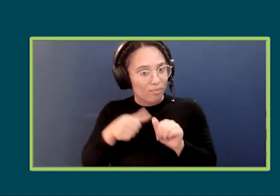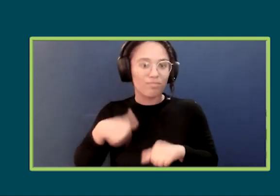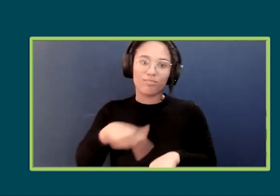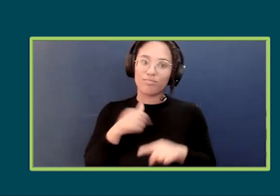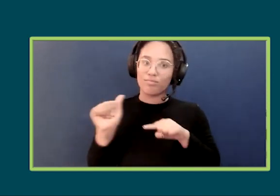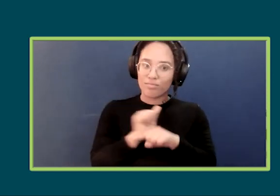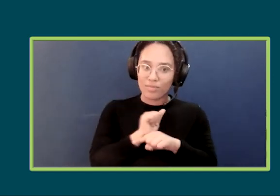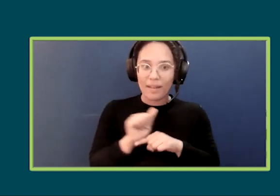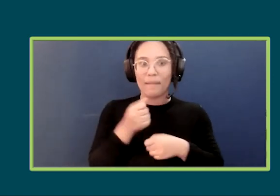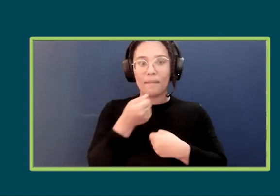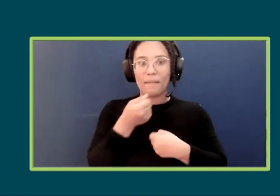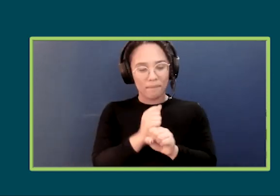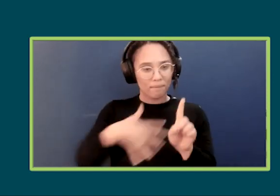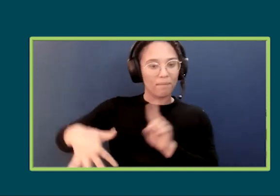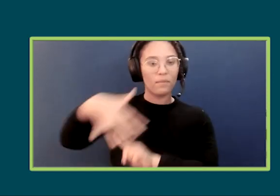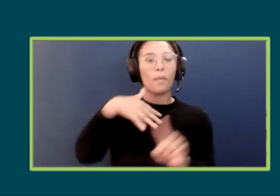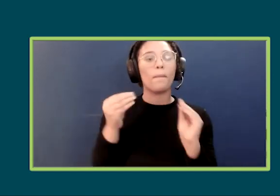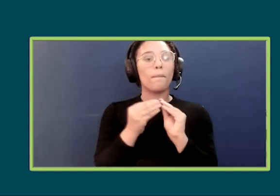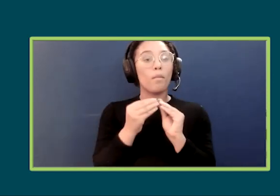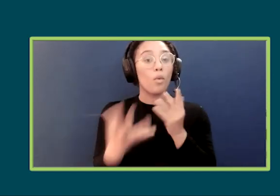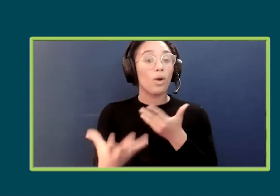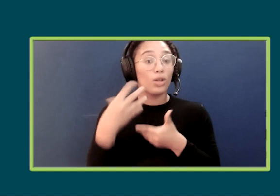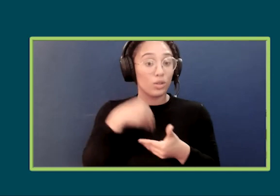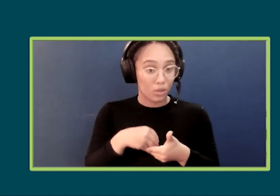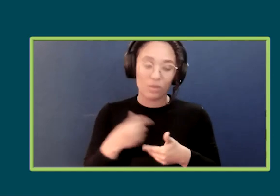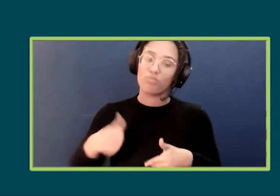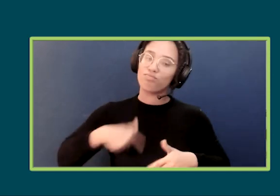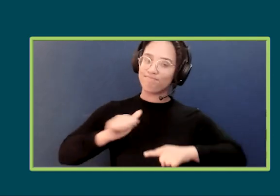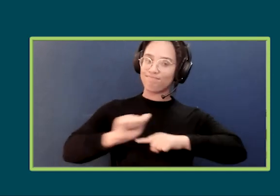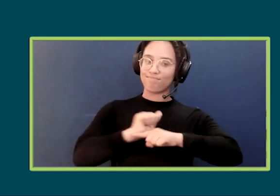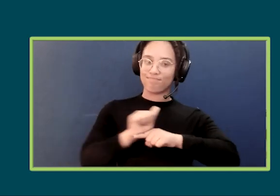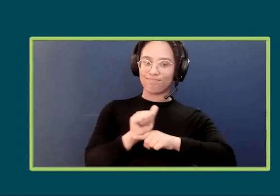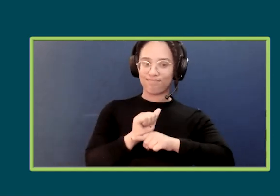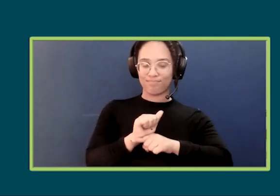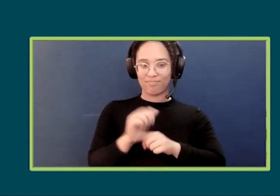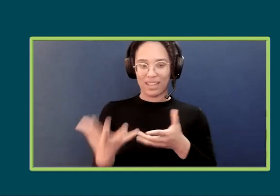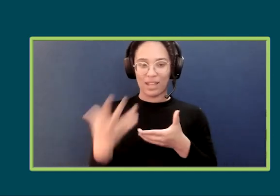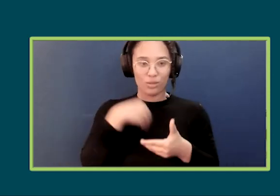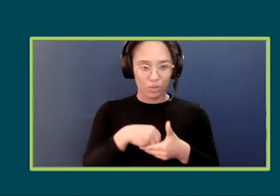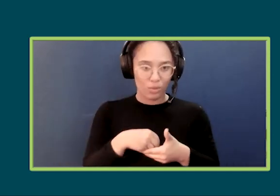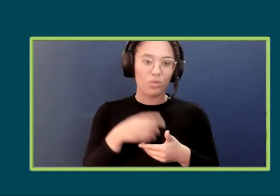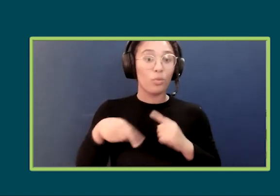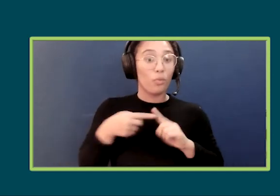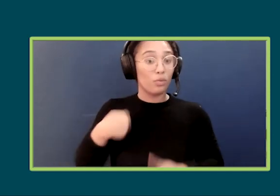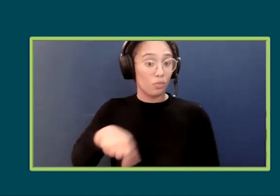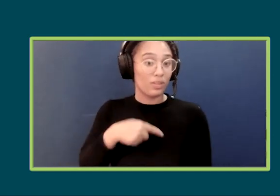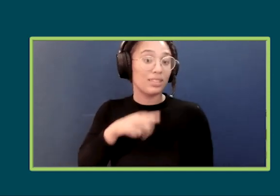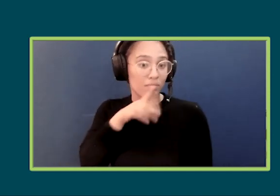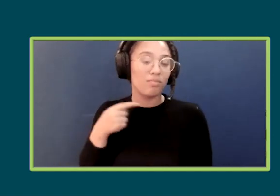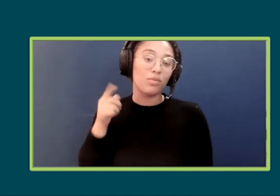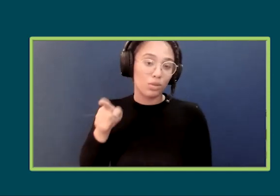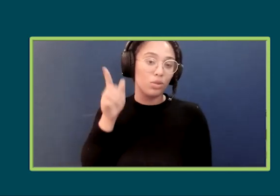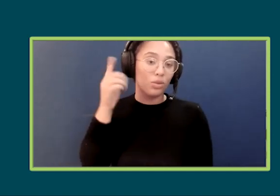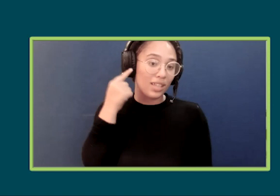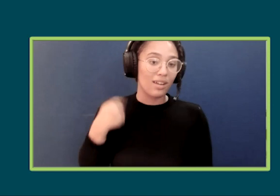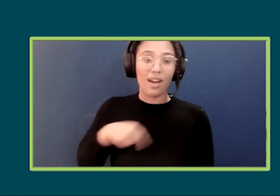and stretching our muscles. So you will hear us when we go to speak, say, "This is Lindsey," and then speak.